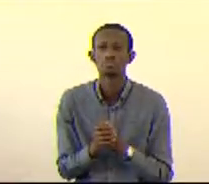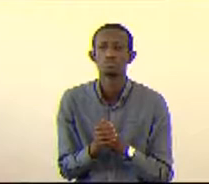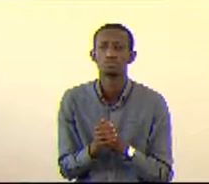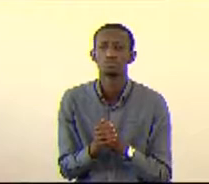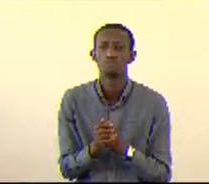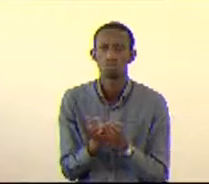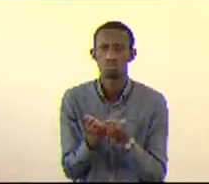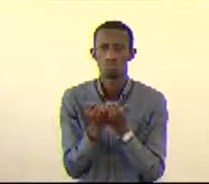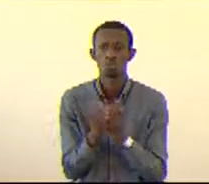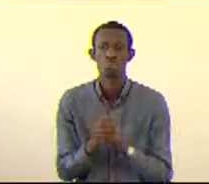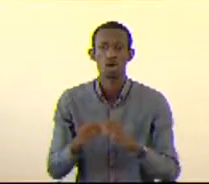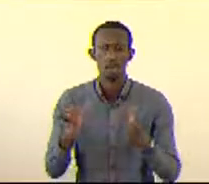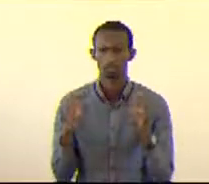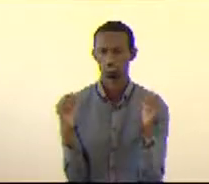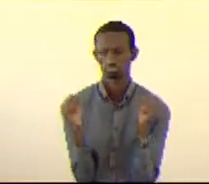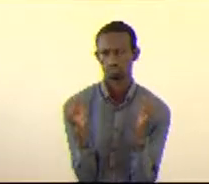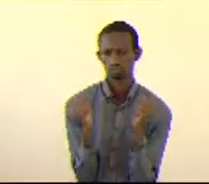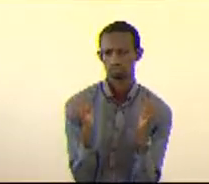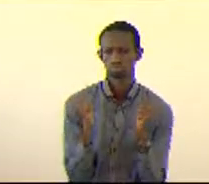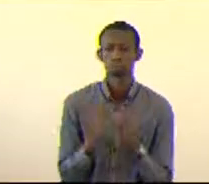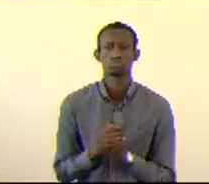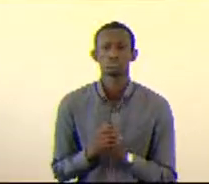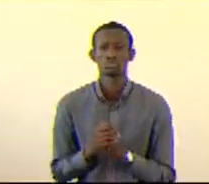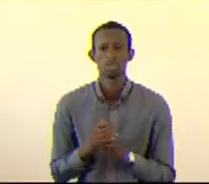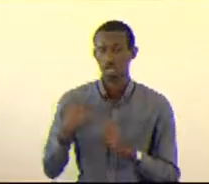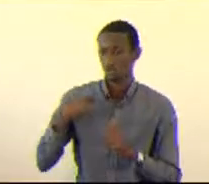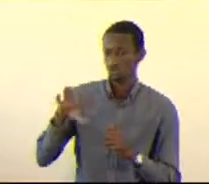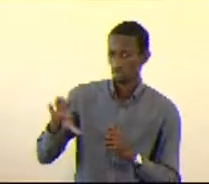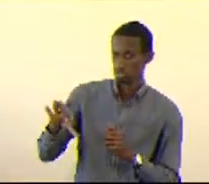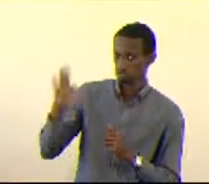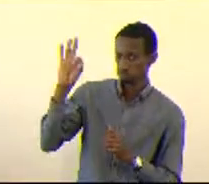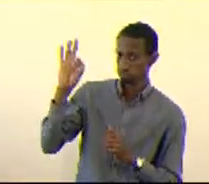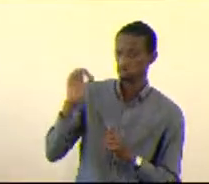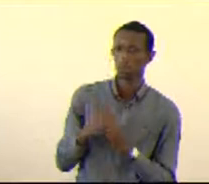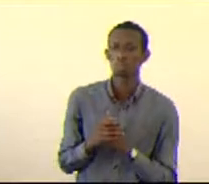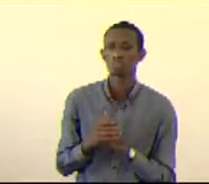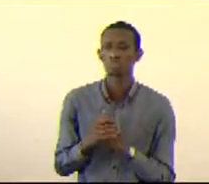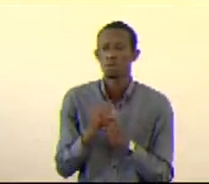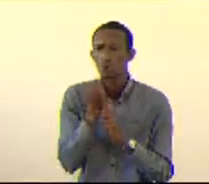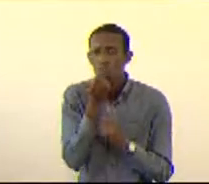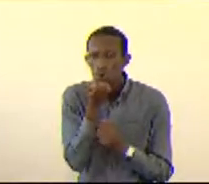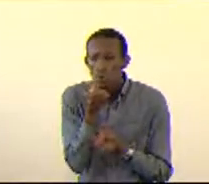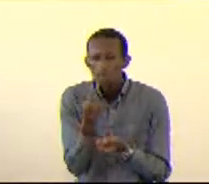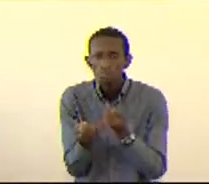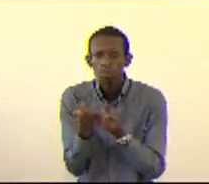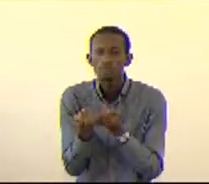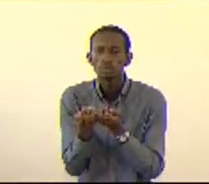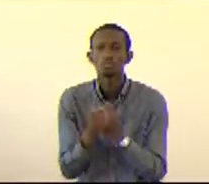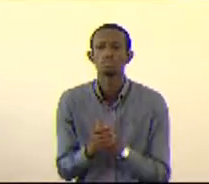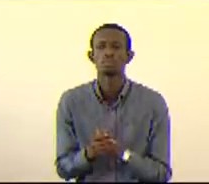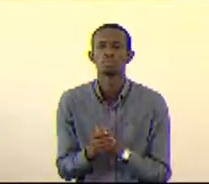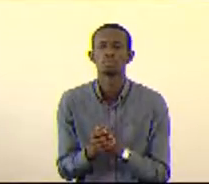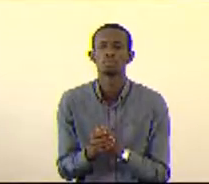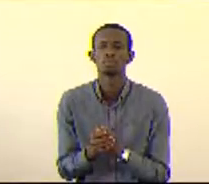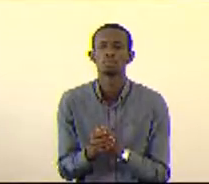and cooling curve. So what I'm choosing here is the heating curve for water. And why I've chosen water is because